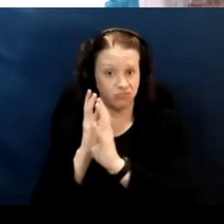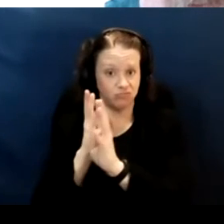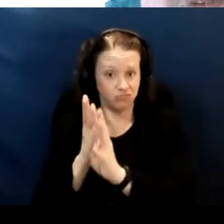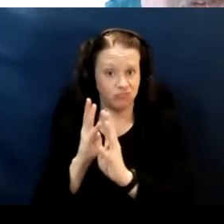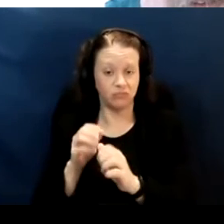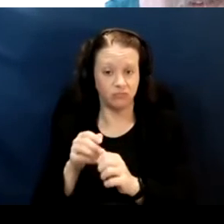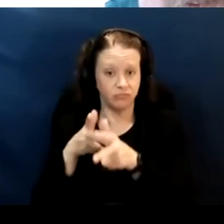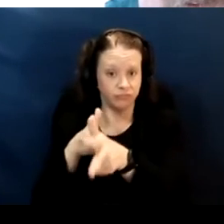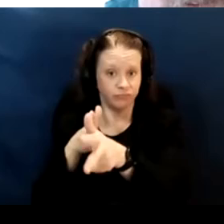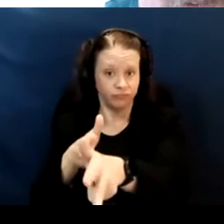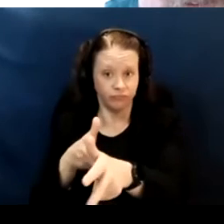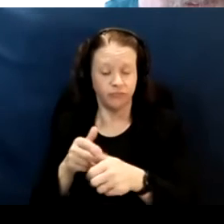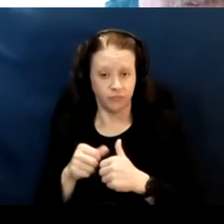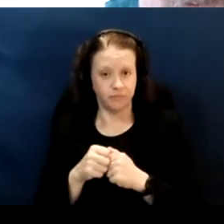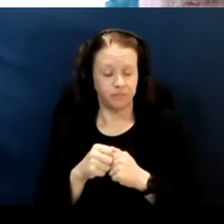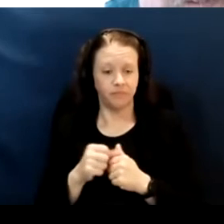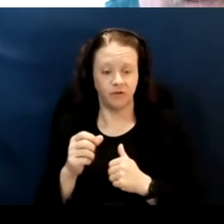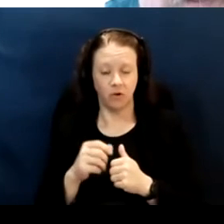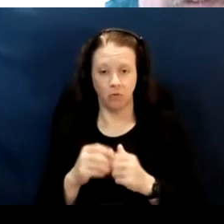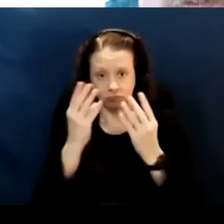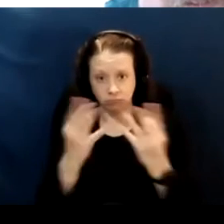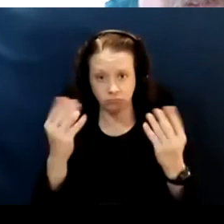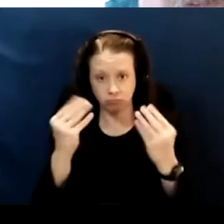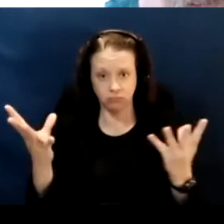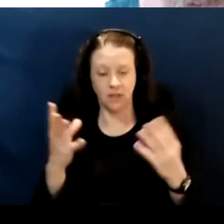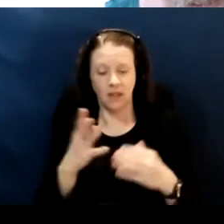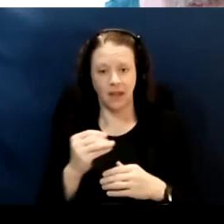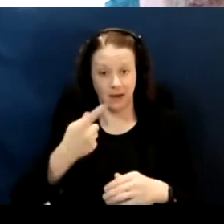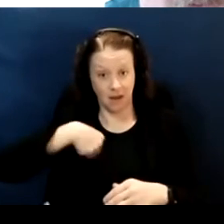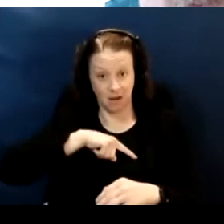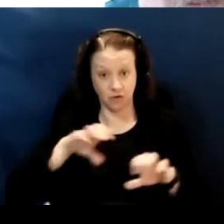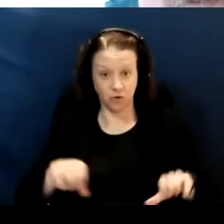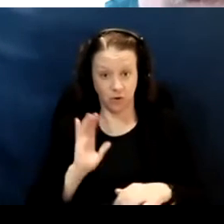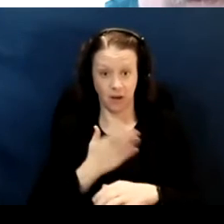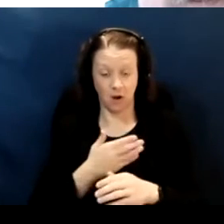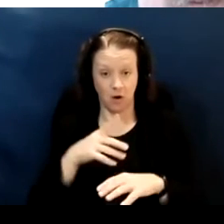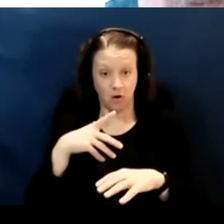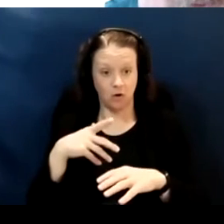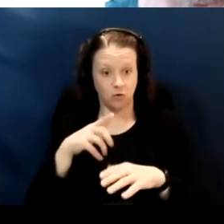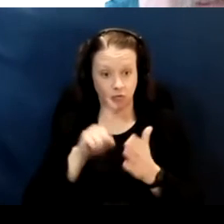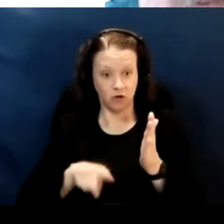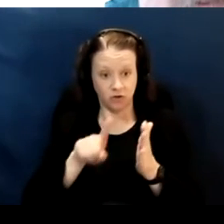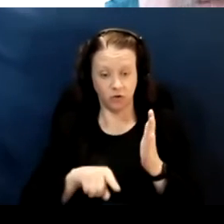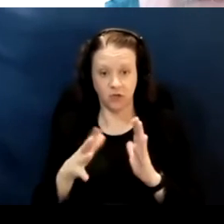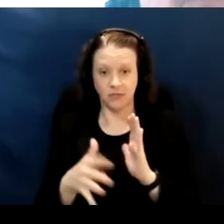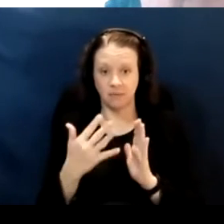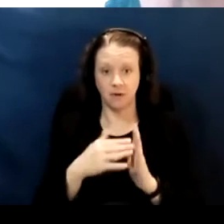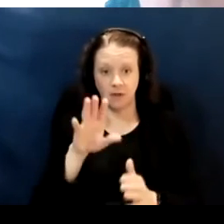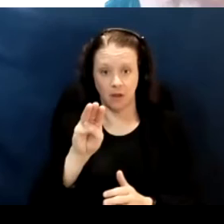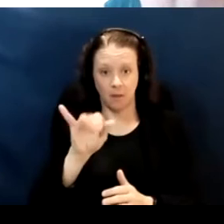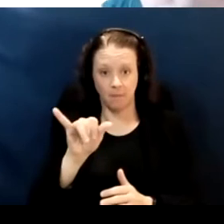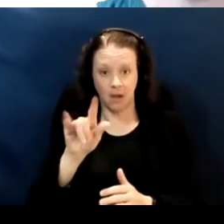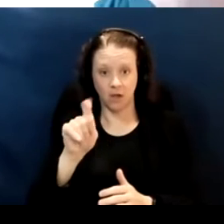say, is just get the word out, and us also doing our research, because sometimes my turn, it's a great website. It's very,